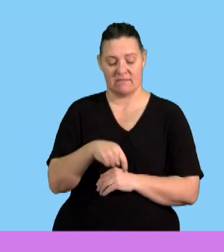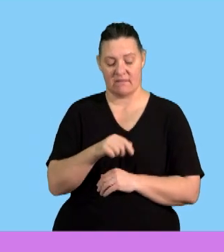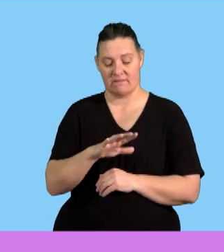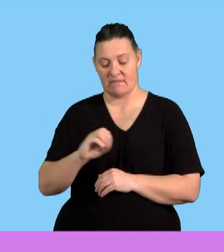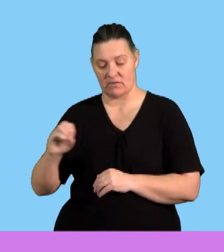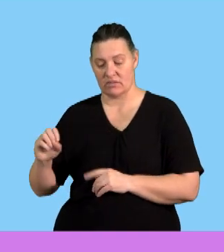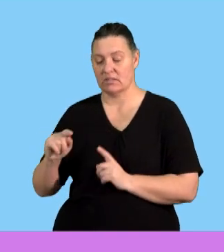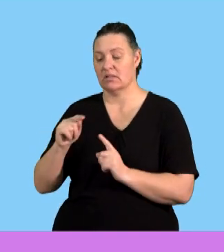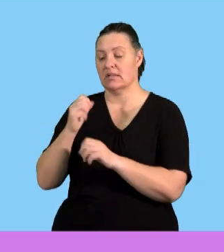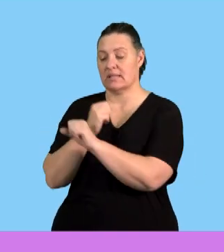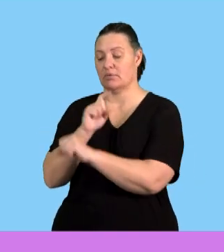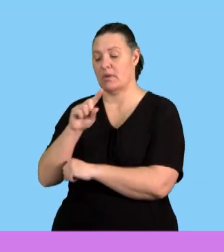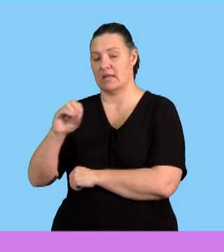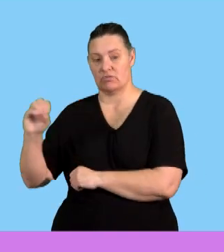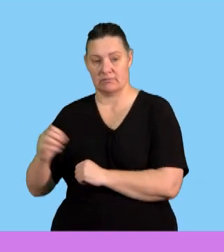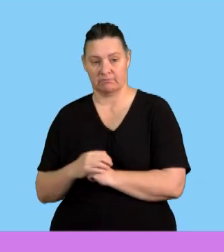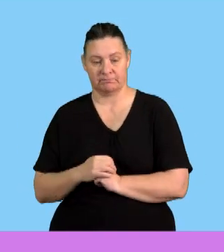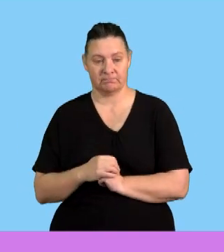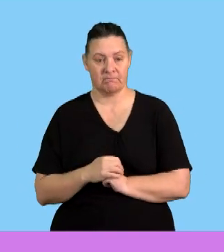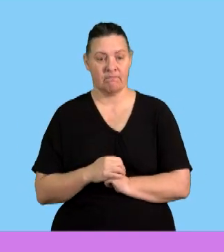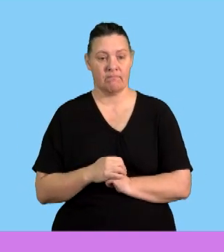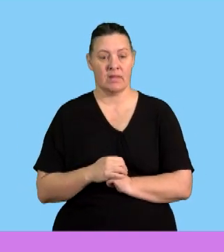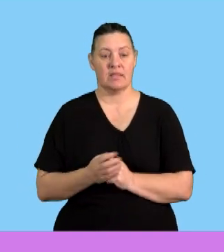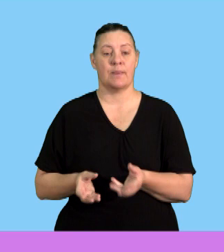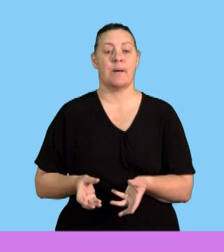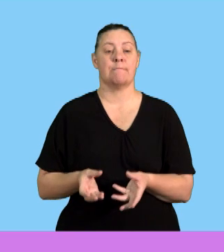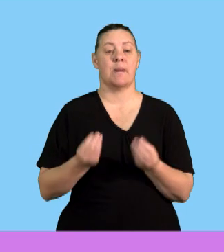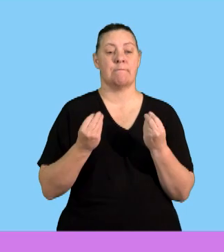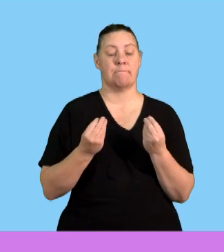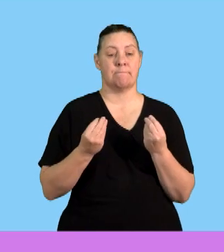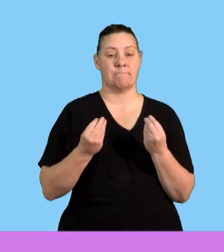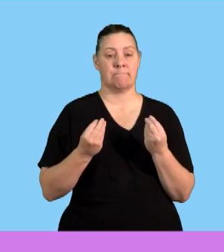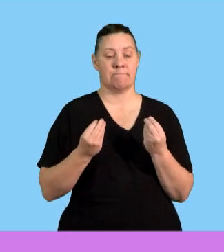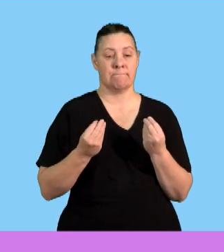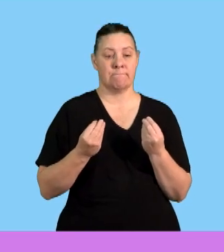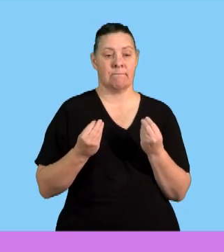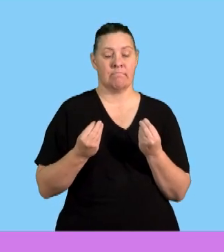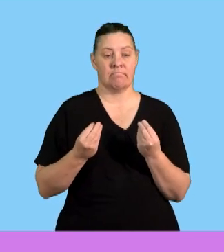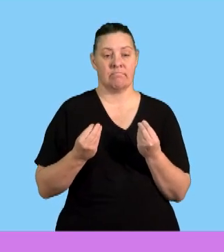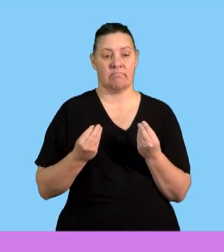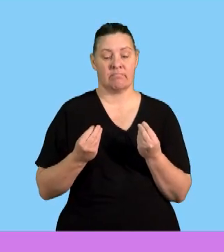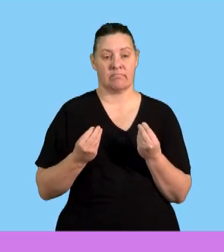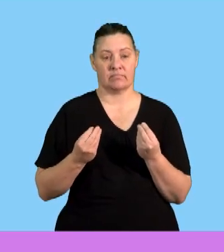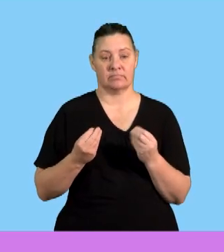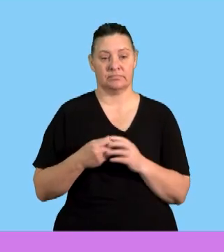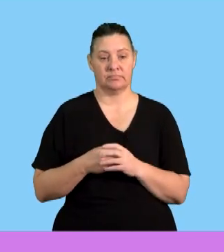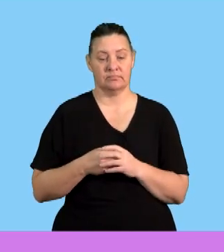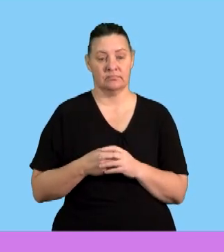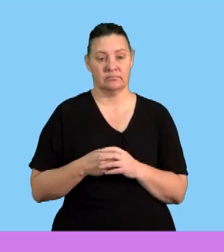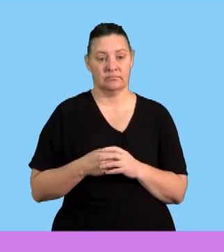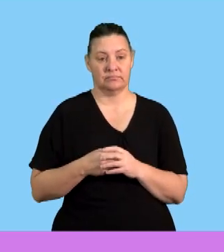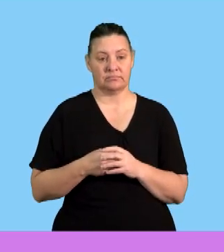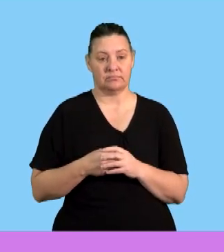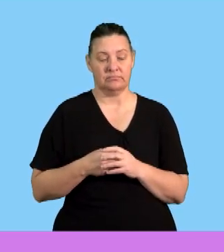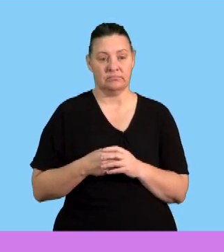over old times 100. And we substituted the 20,000 and